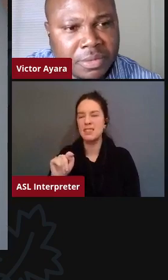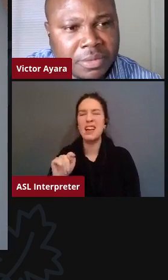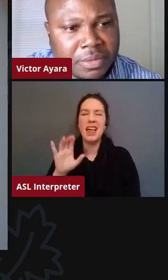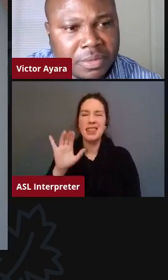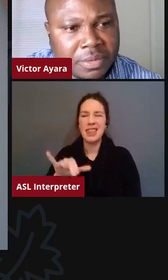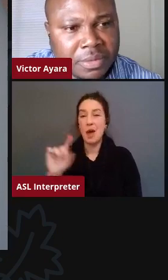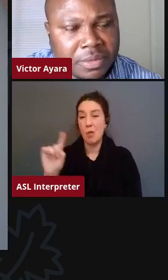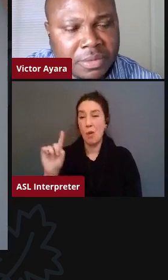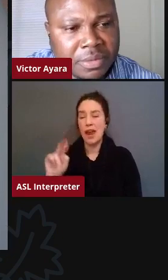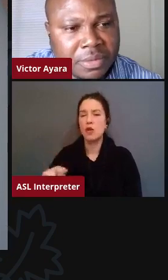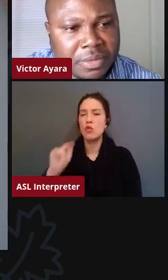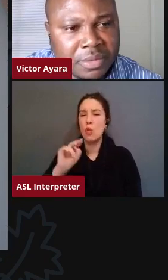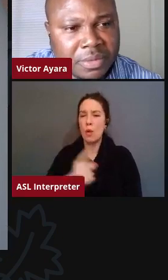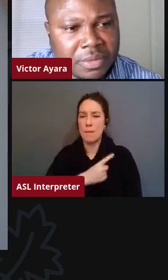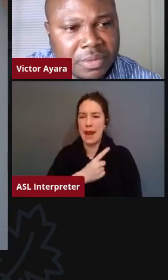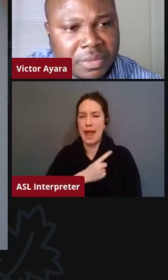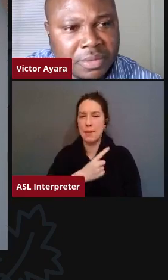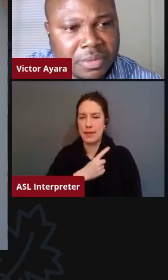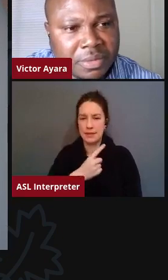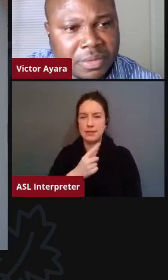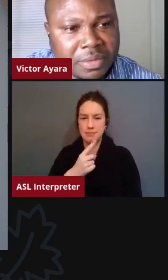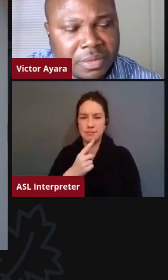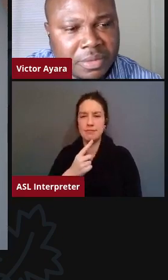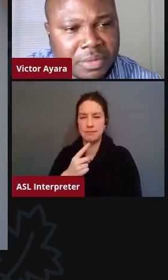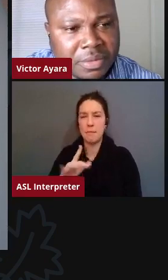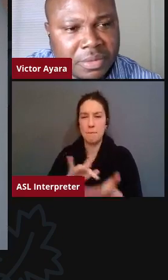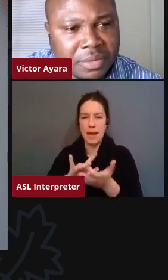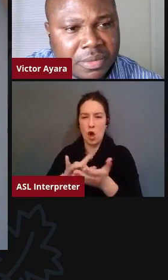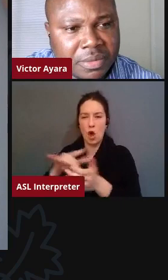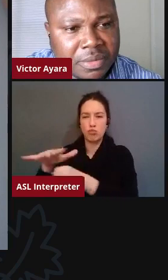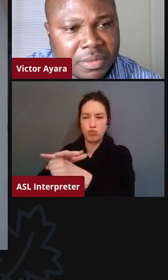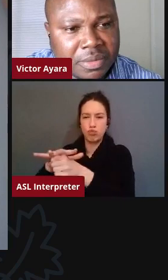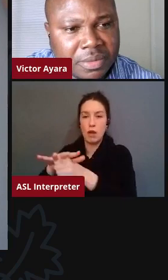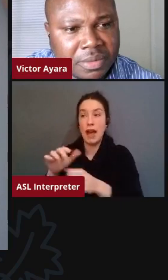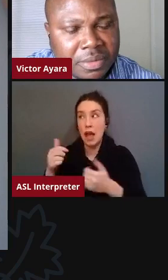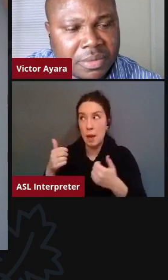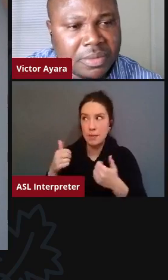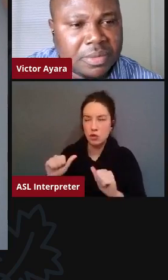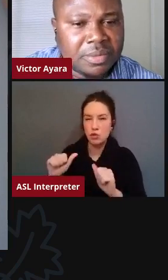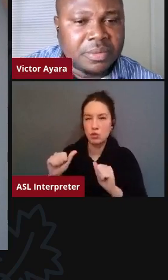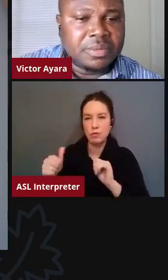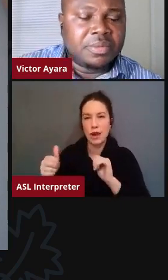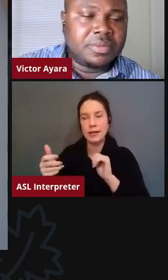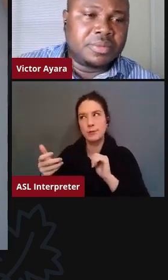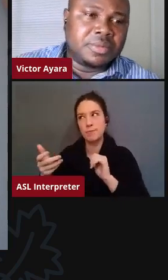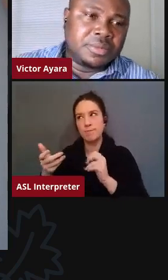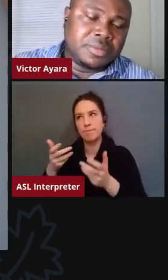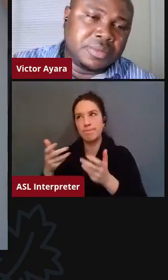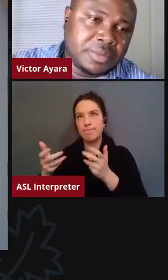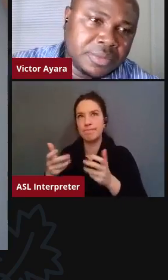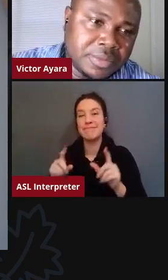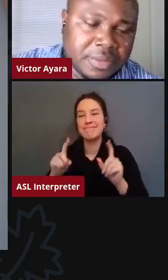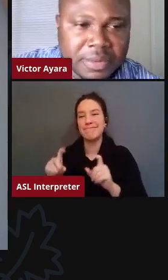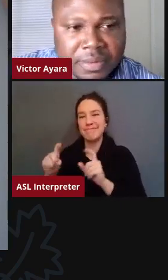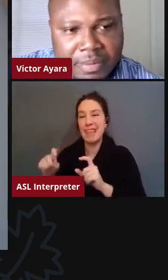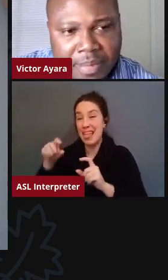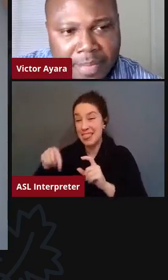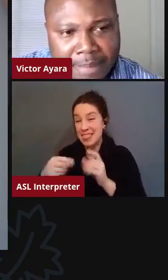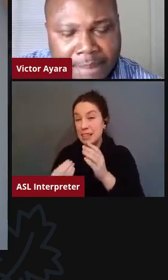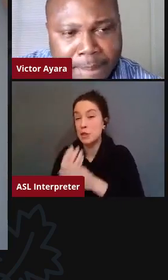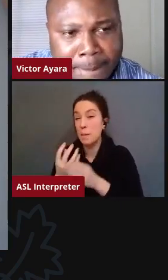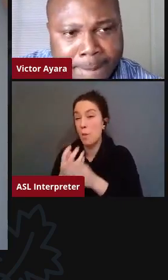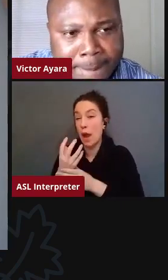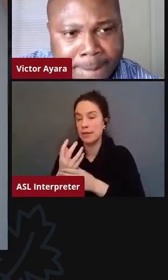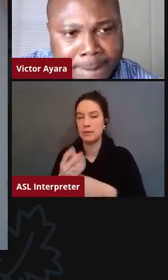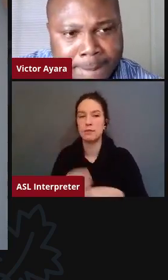Minneapolis. And I've been working with them, and we're hoping to do a pilot this spring with